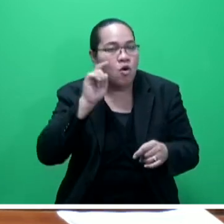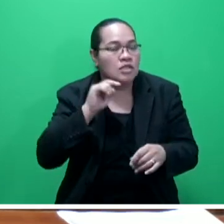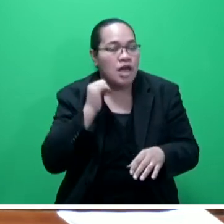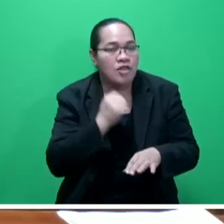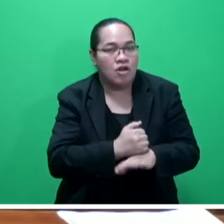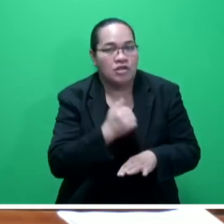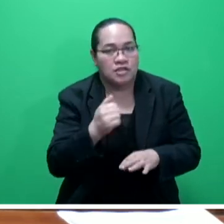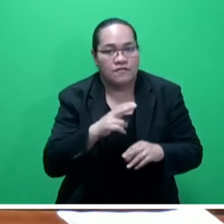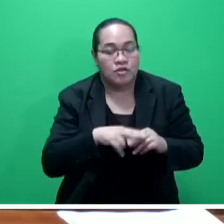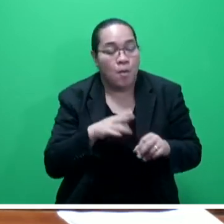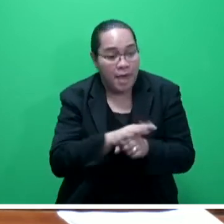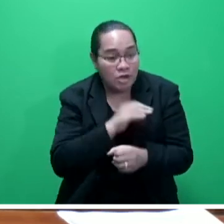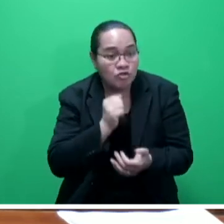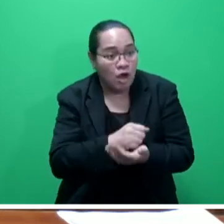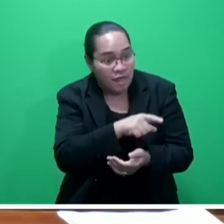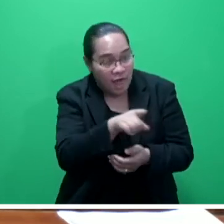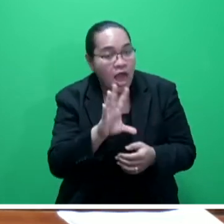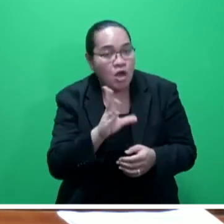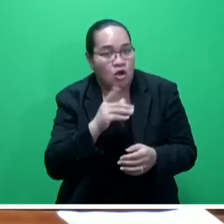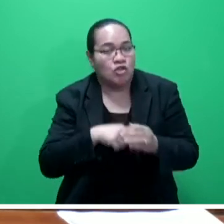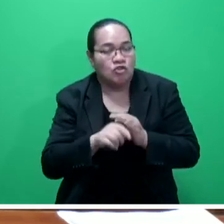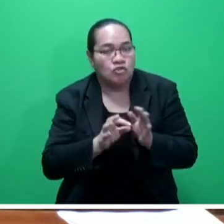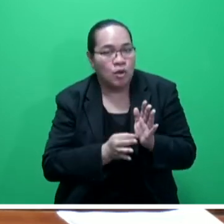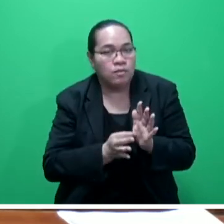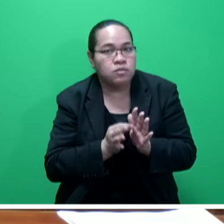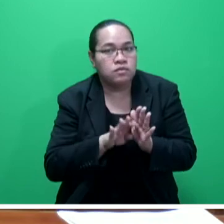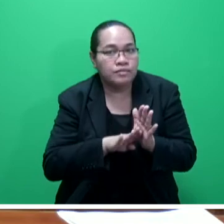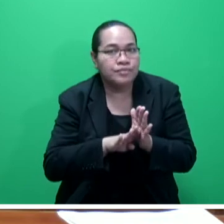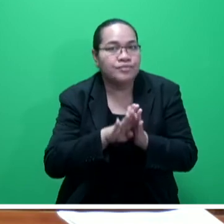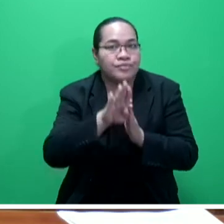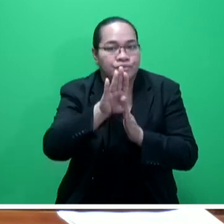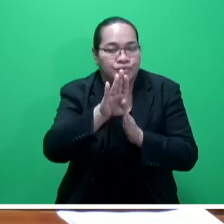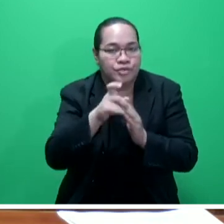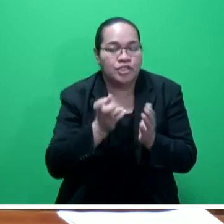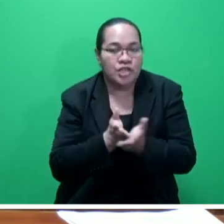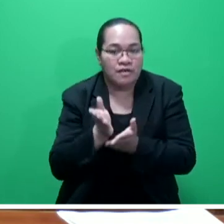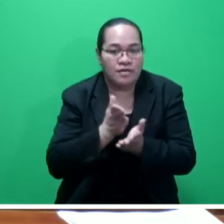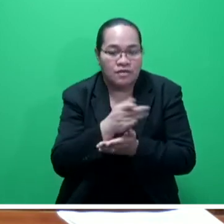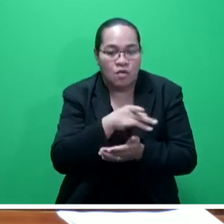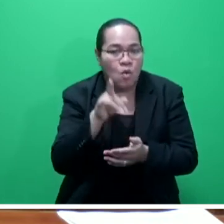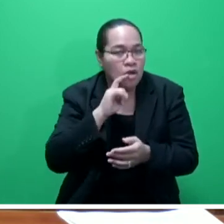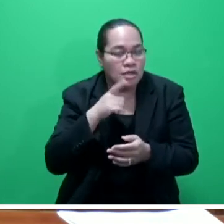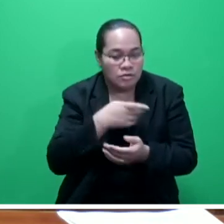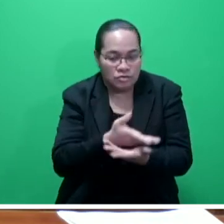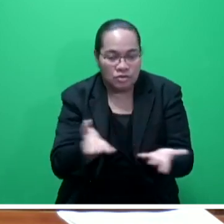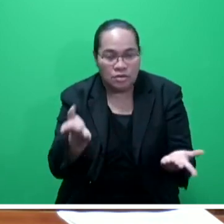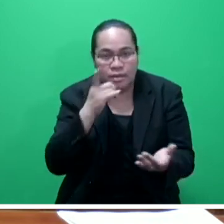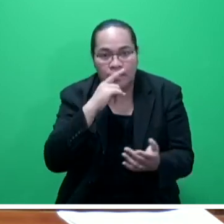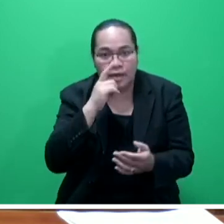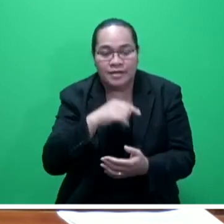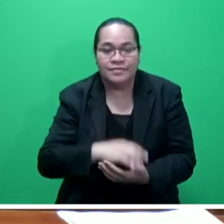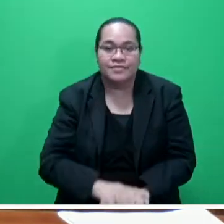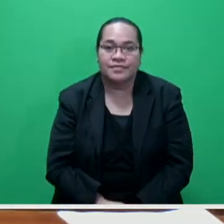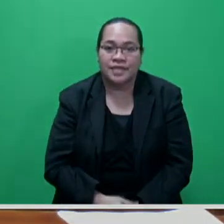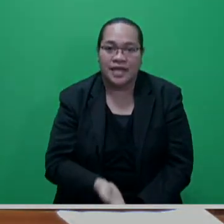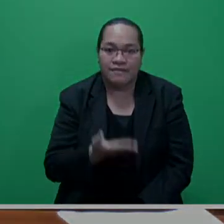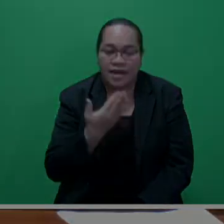sure that they continue to enhance the level of service that they provide to the citizens of this country. Now, Mr. Speaker, sir.